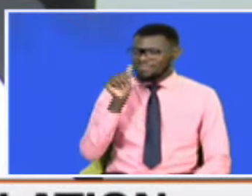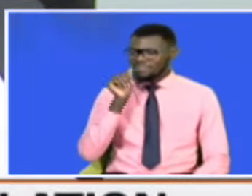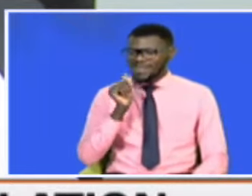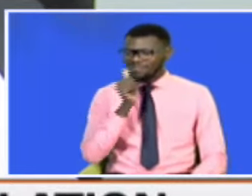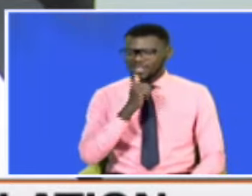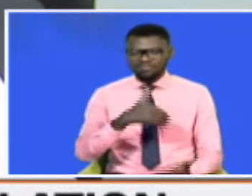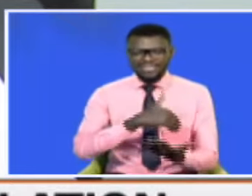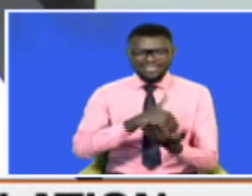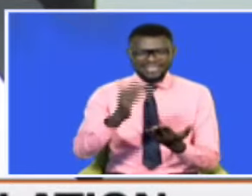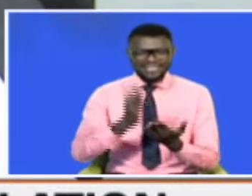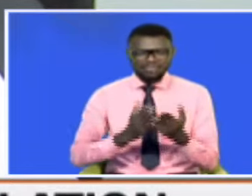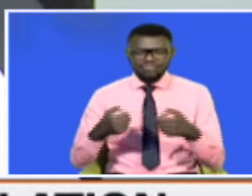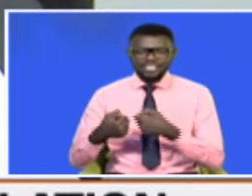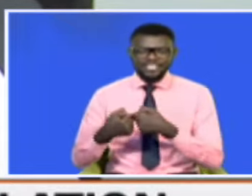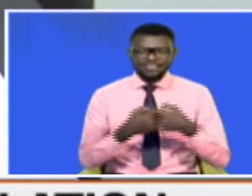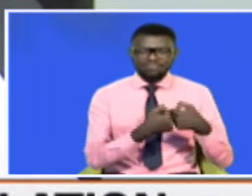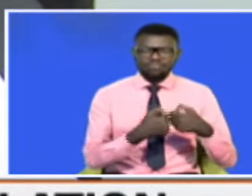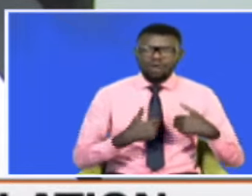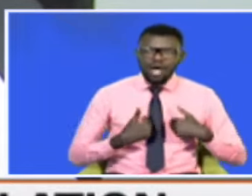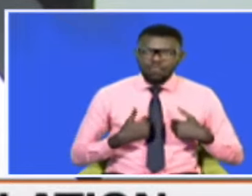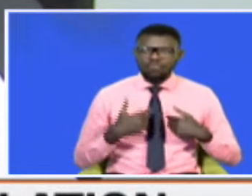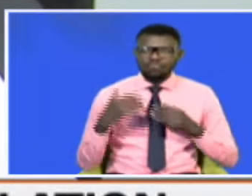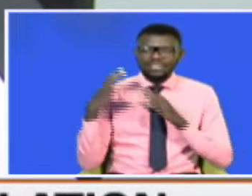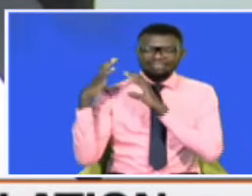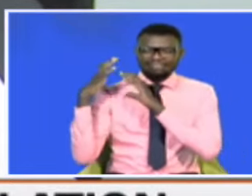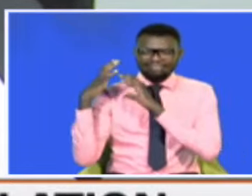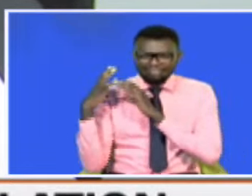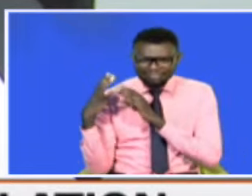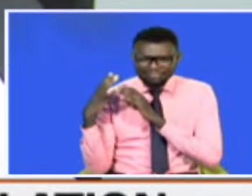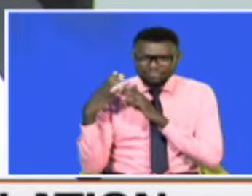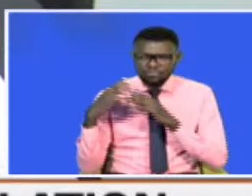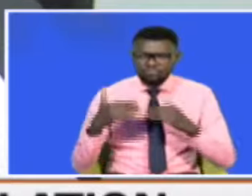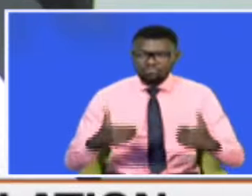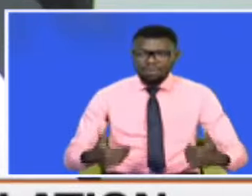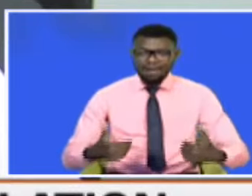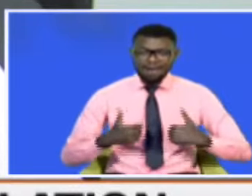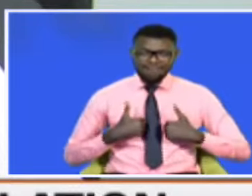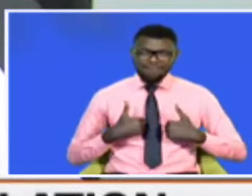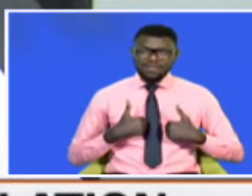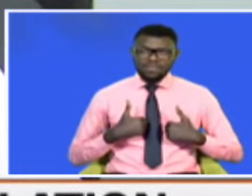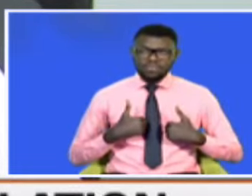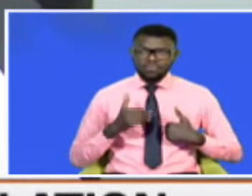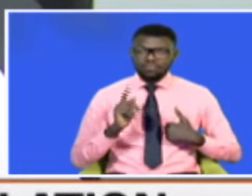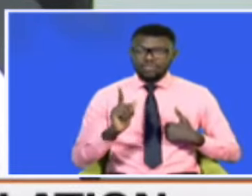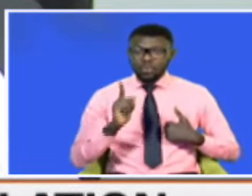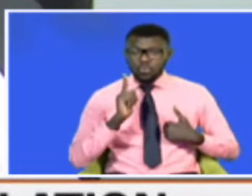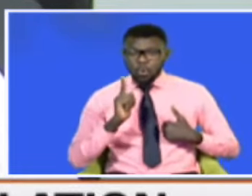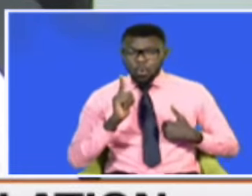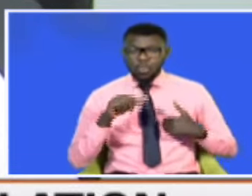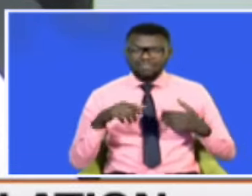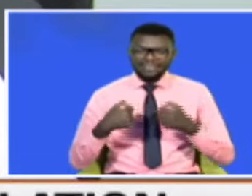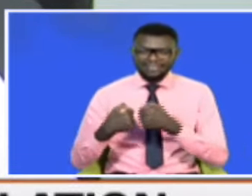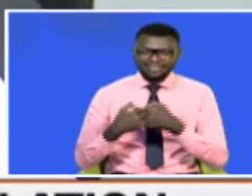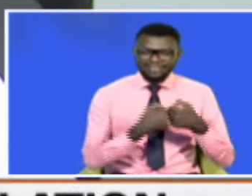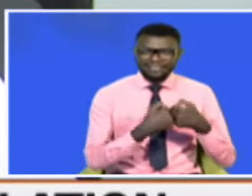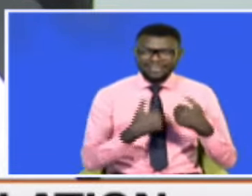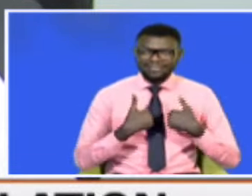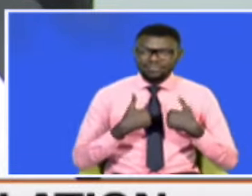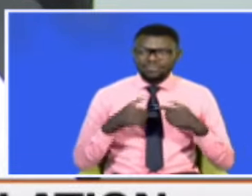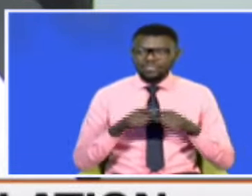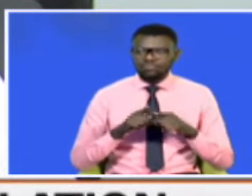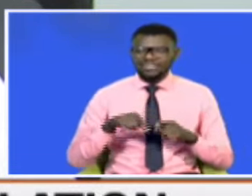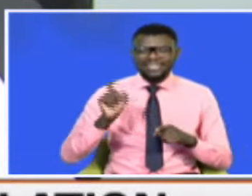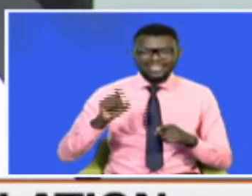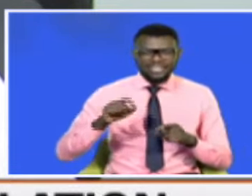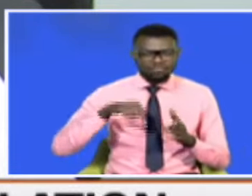sector, one that is heavily burdened by the regulatory framework, and an in-depth review of